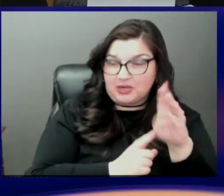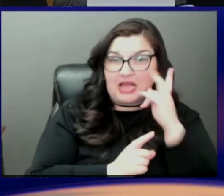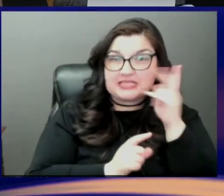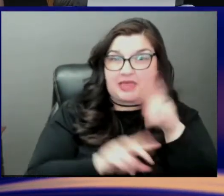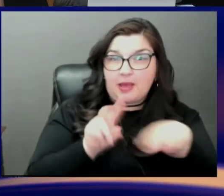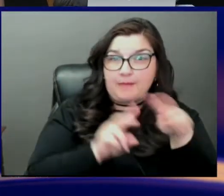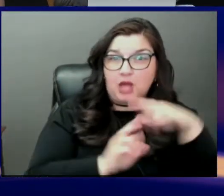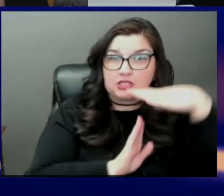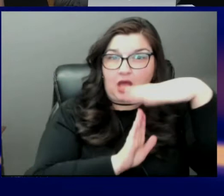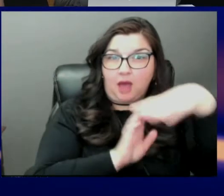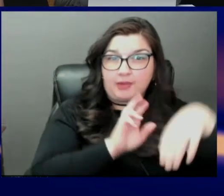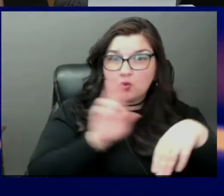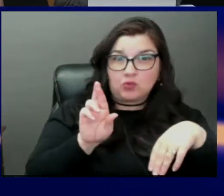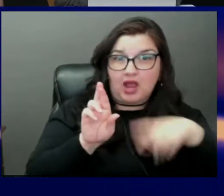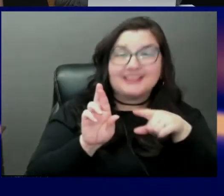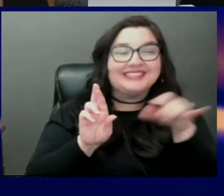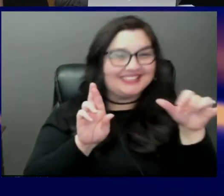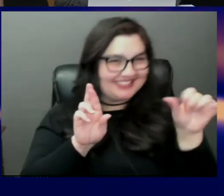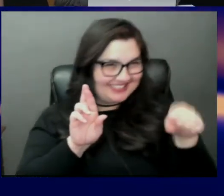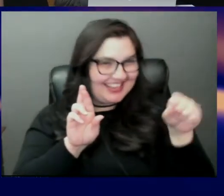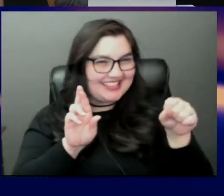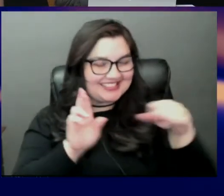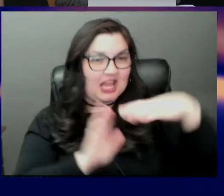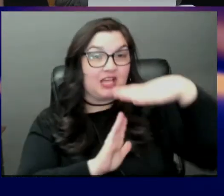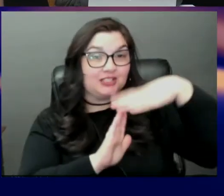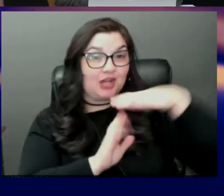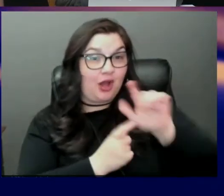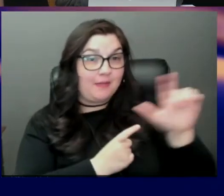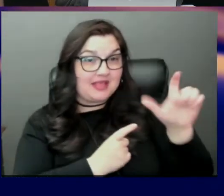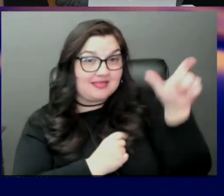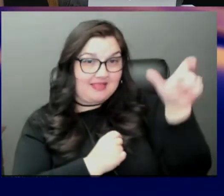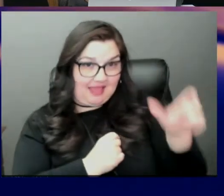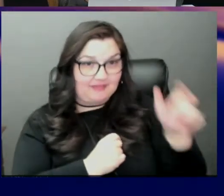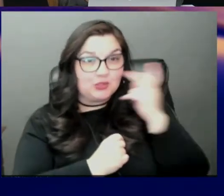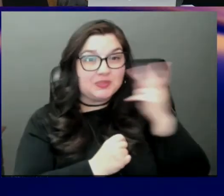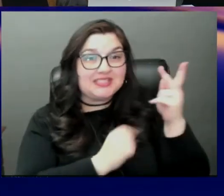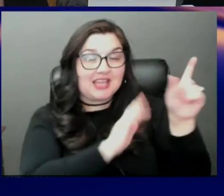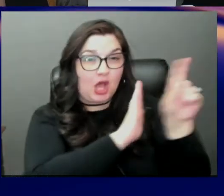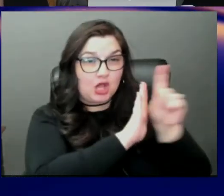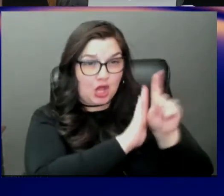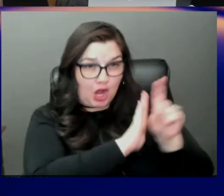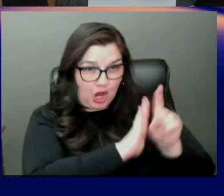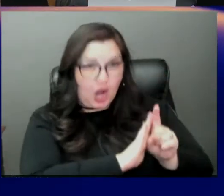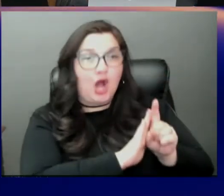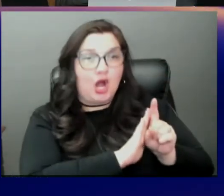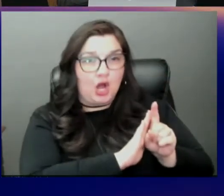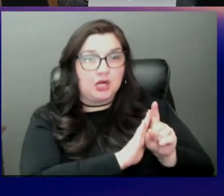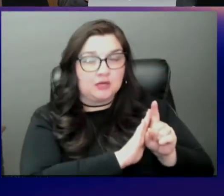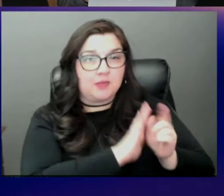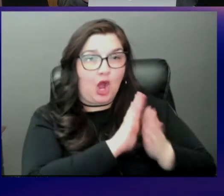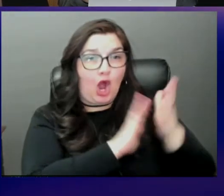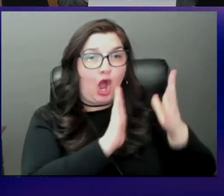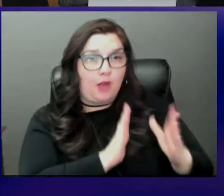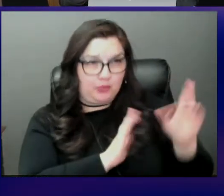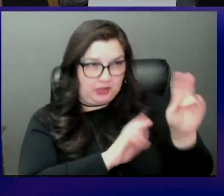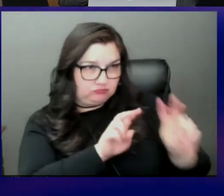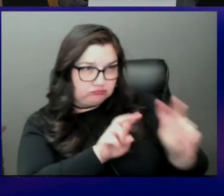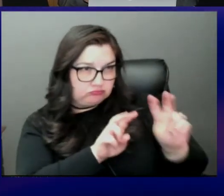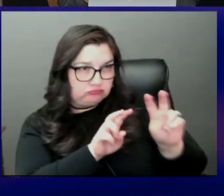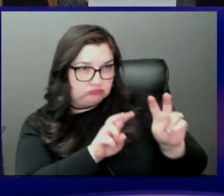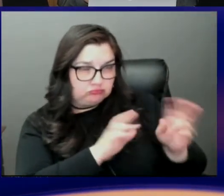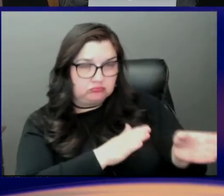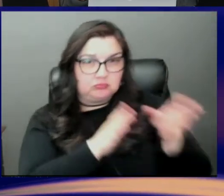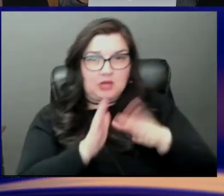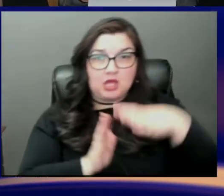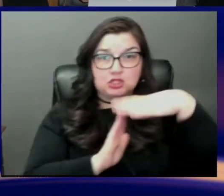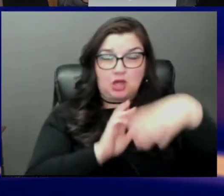Exactly. So Okay. you see top left corner has all the alarms that an operator Okay. needs to be looking at. On the right side, top right, you